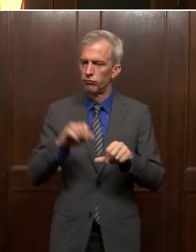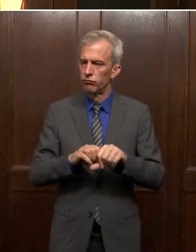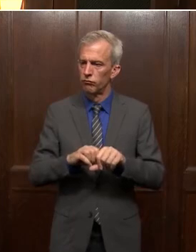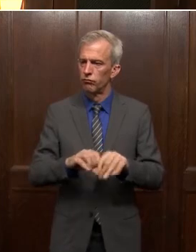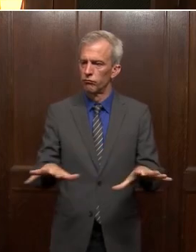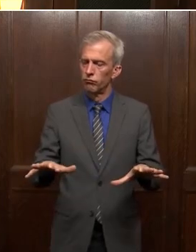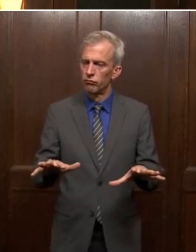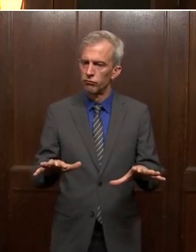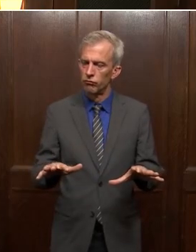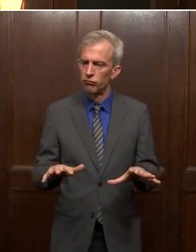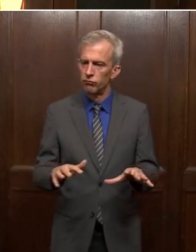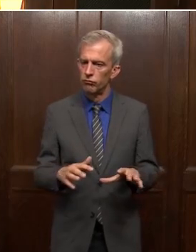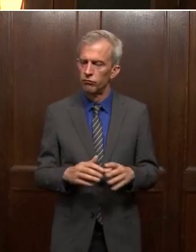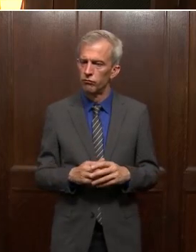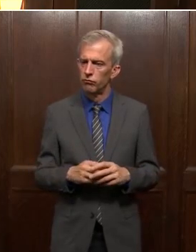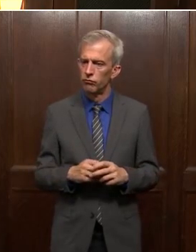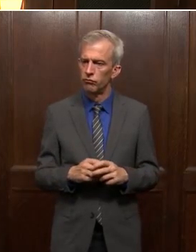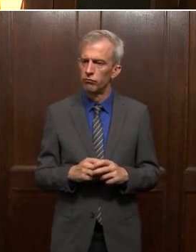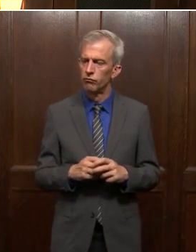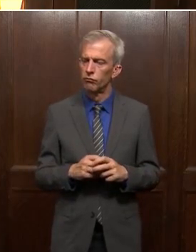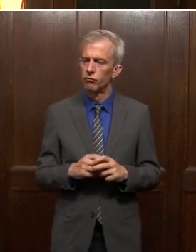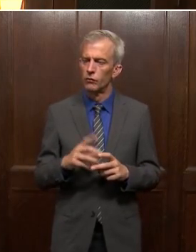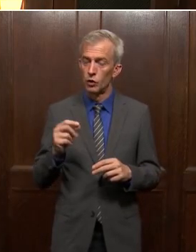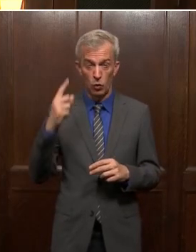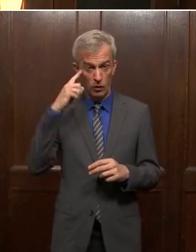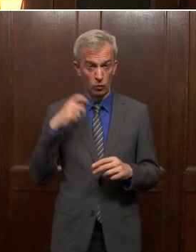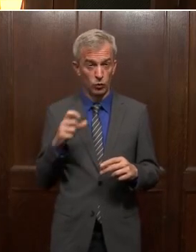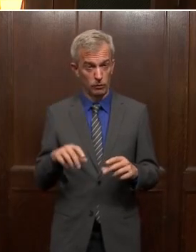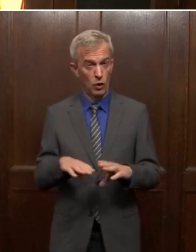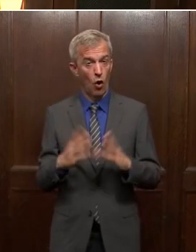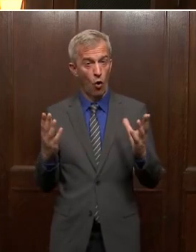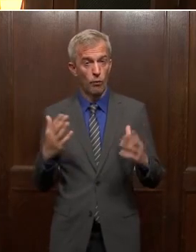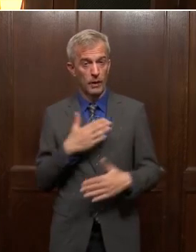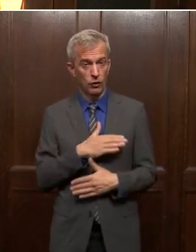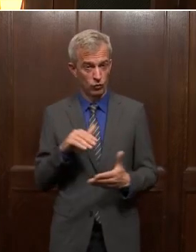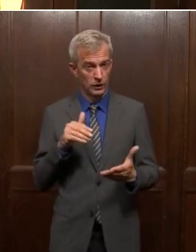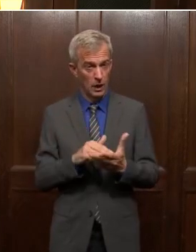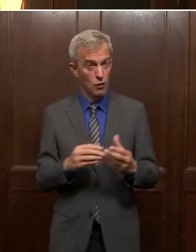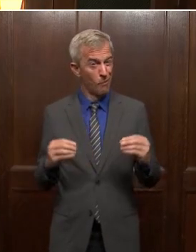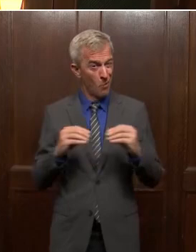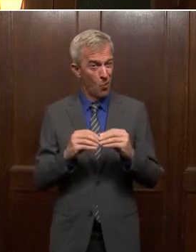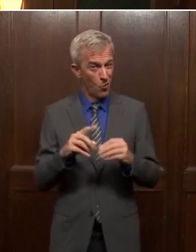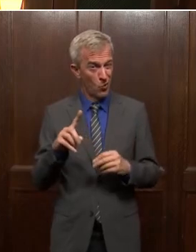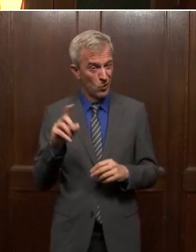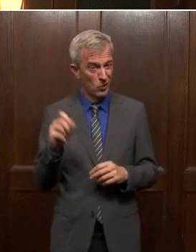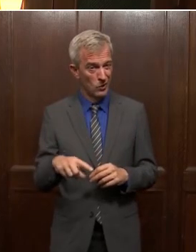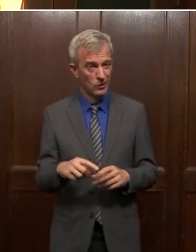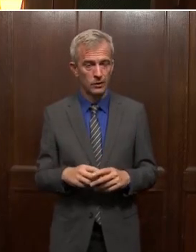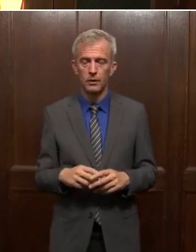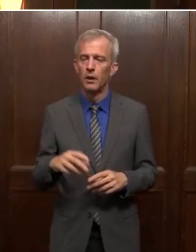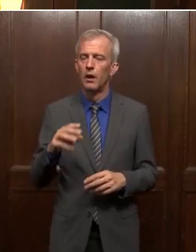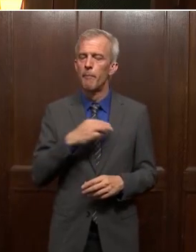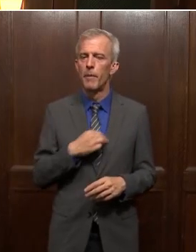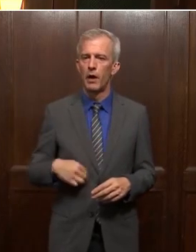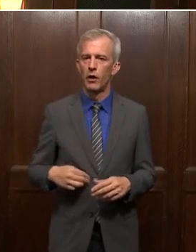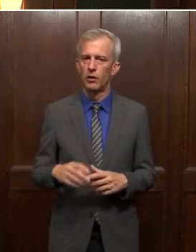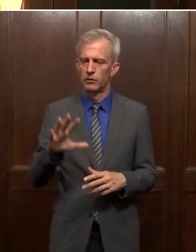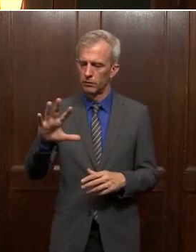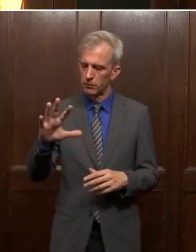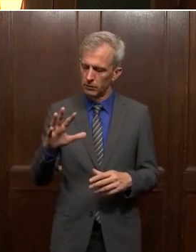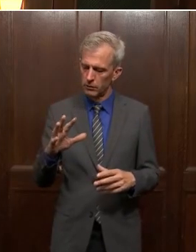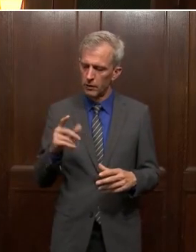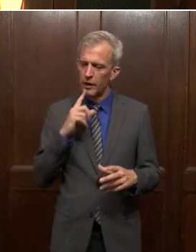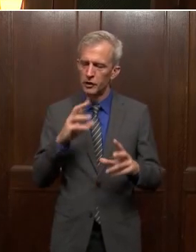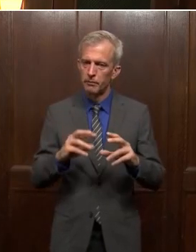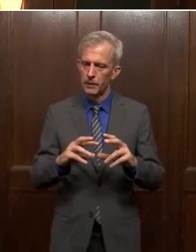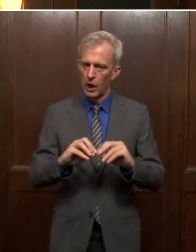very concerning. Do you think that we should be opening more of them? So let's be clear about different outbreaks, because it's easy to throw them all together.